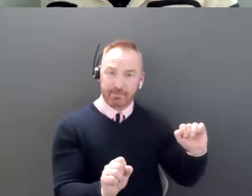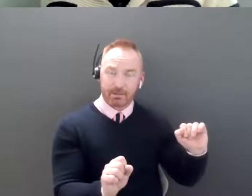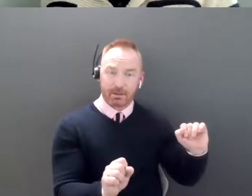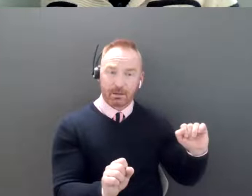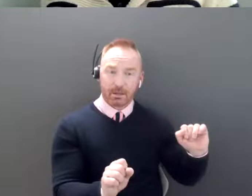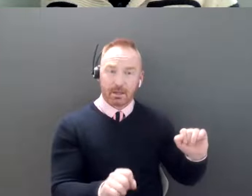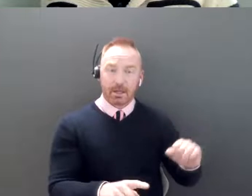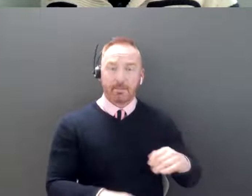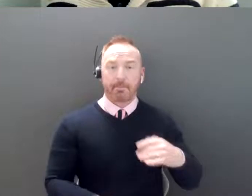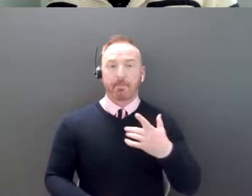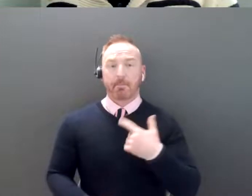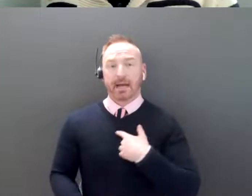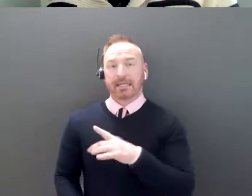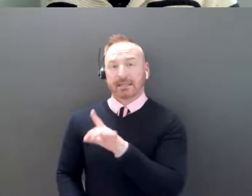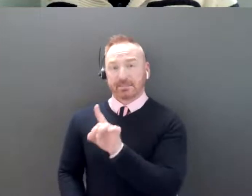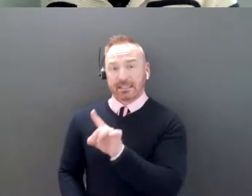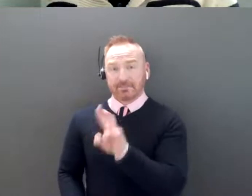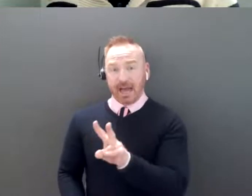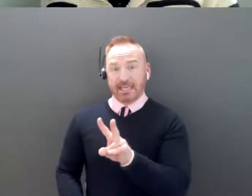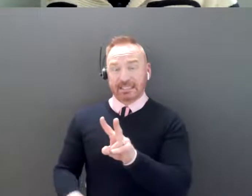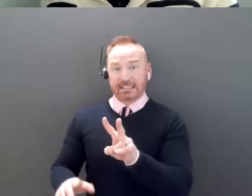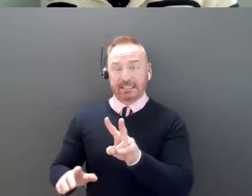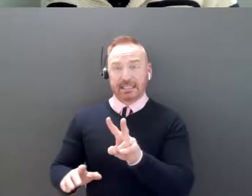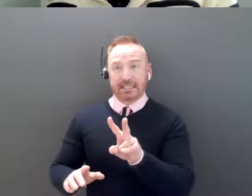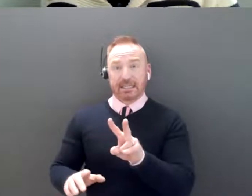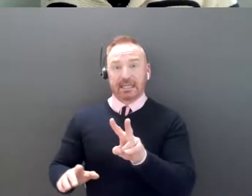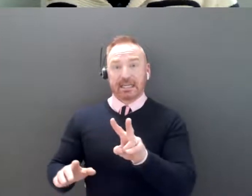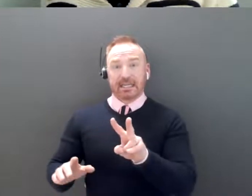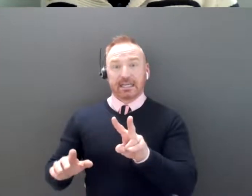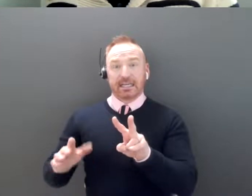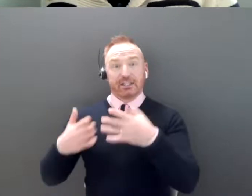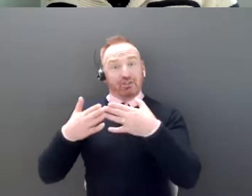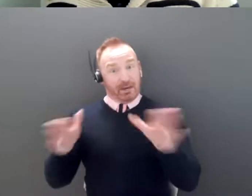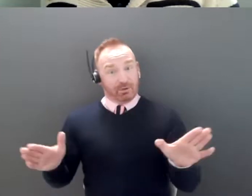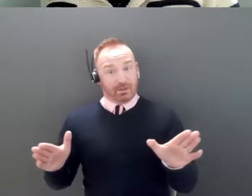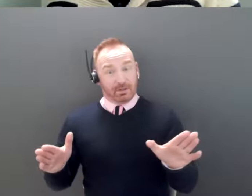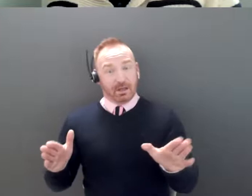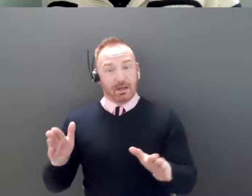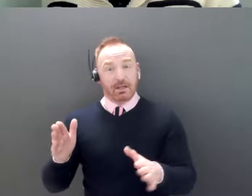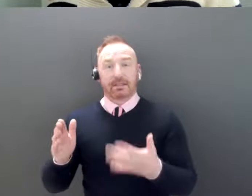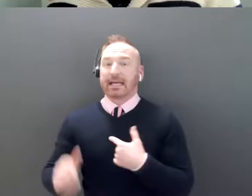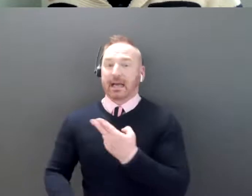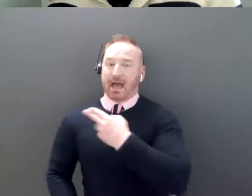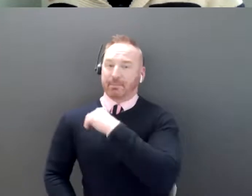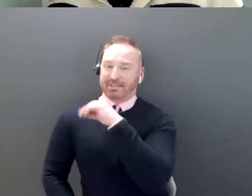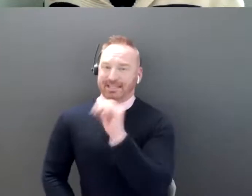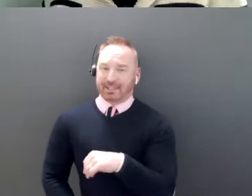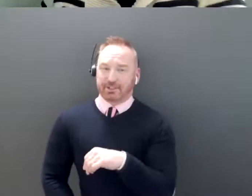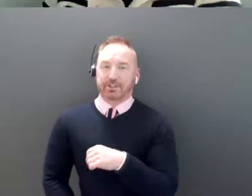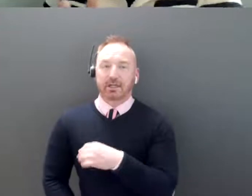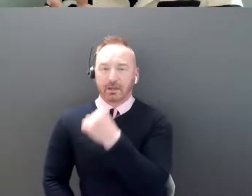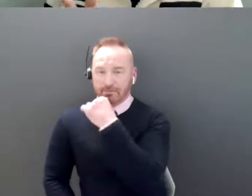dealing with domestic violence, the overwhelming nature of it involves women as victims. Thank you, Peter, for saying